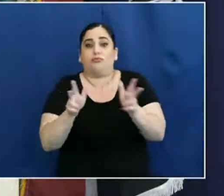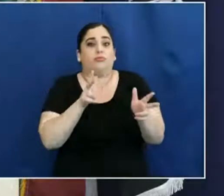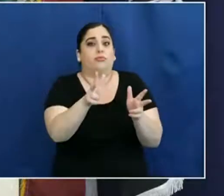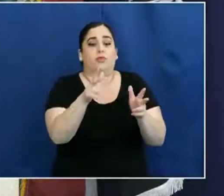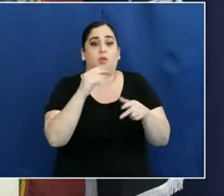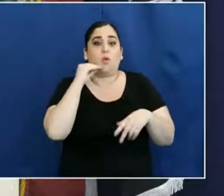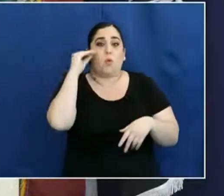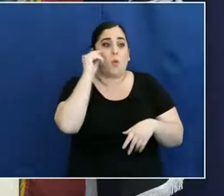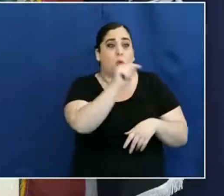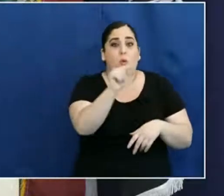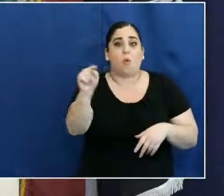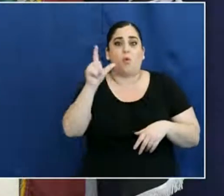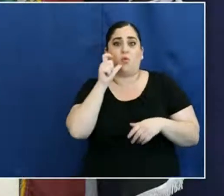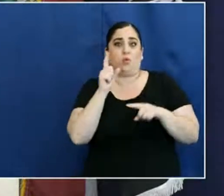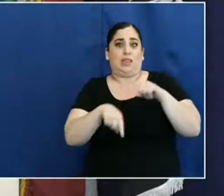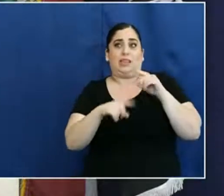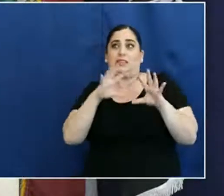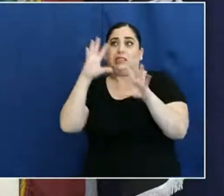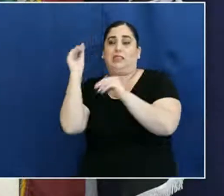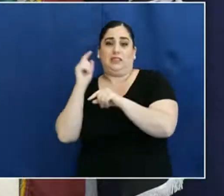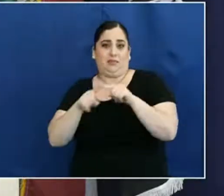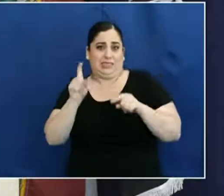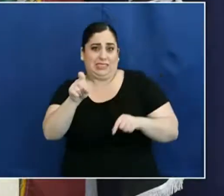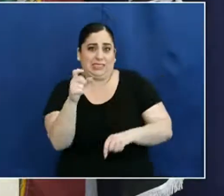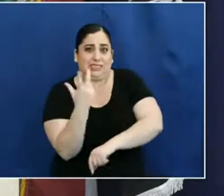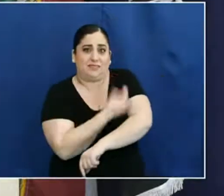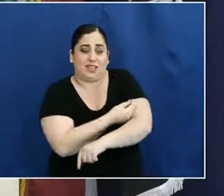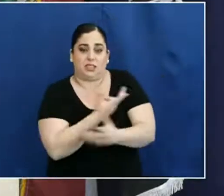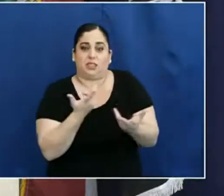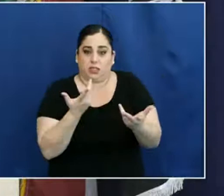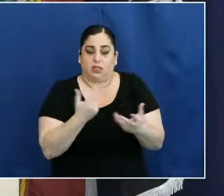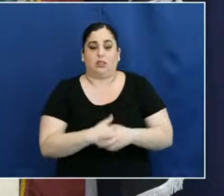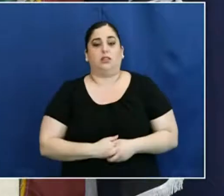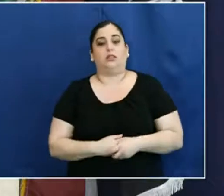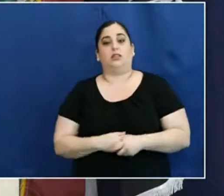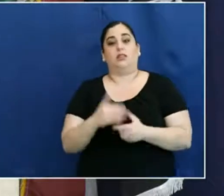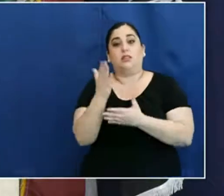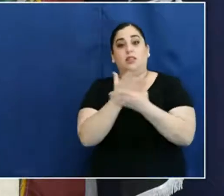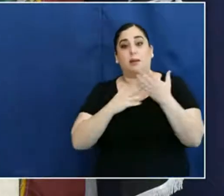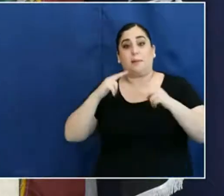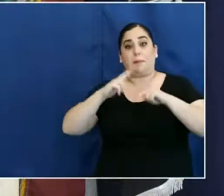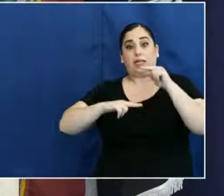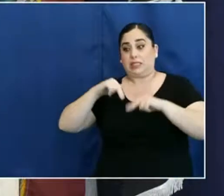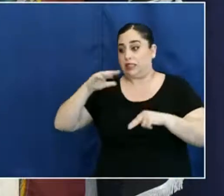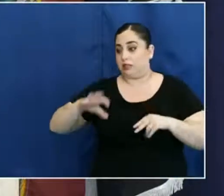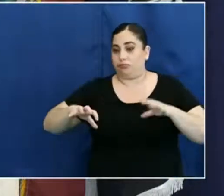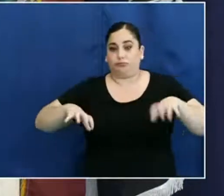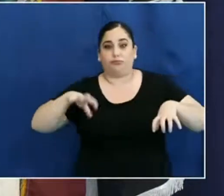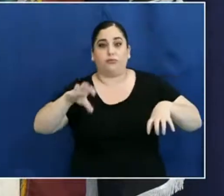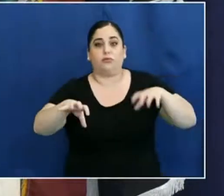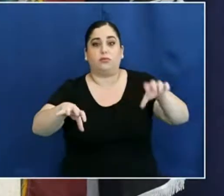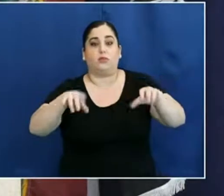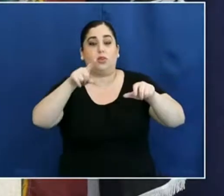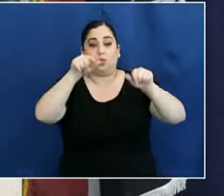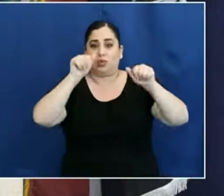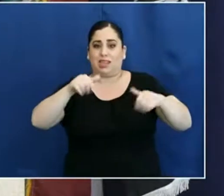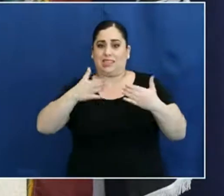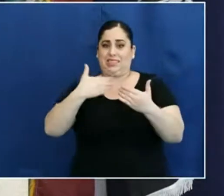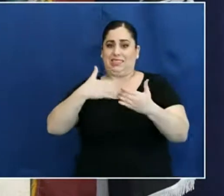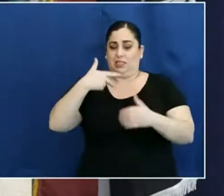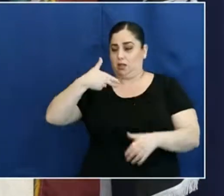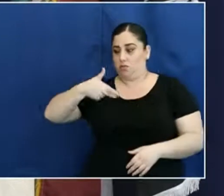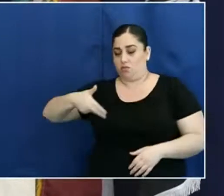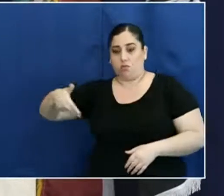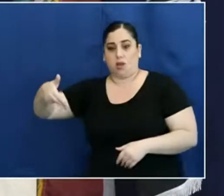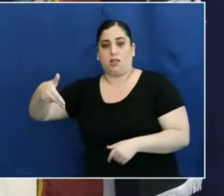codes, are certainly a part of that. Our Homebound Seniors program, we're working really hard to get more folks into that, to